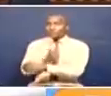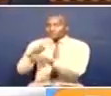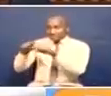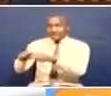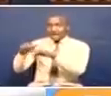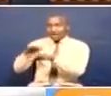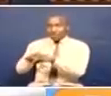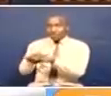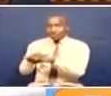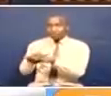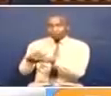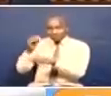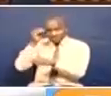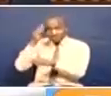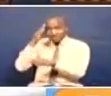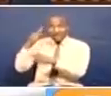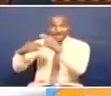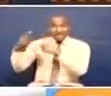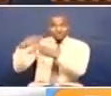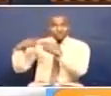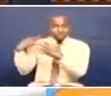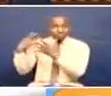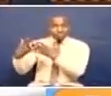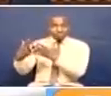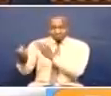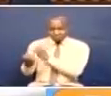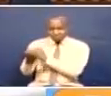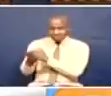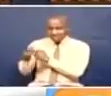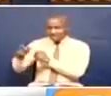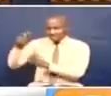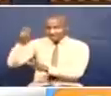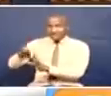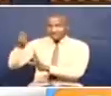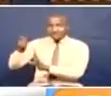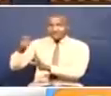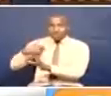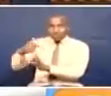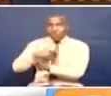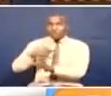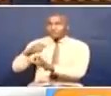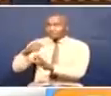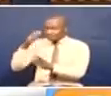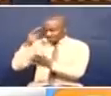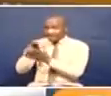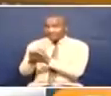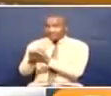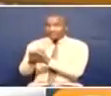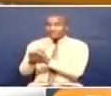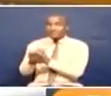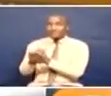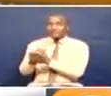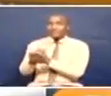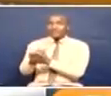yes, and bearing in mind the history that we have set out in detail in this judgment, we are convinced that the amendments to the Act